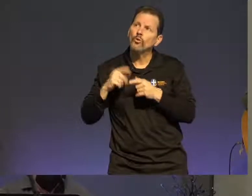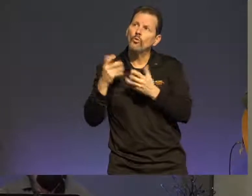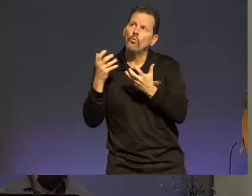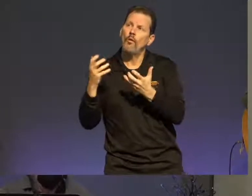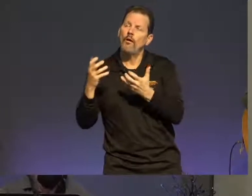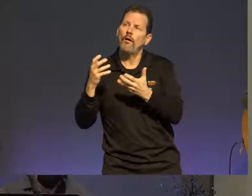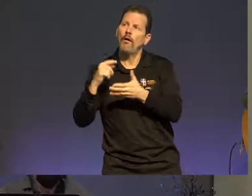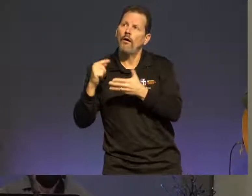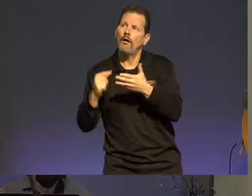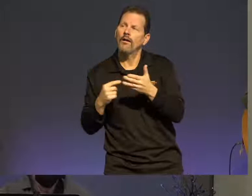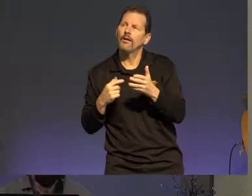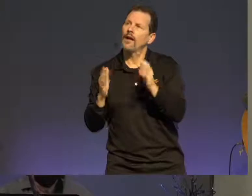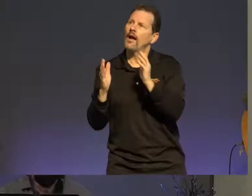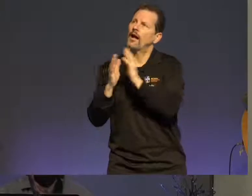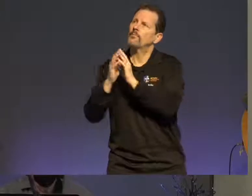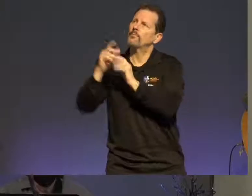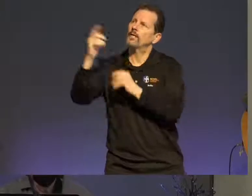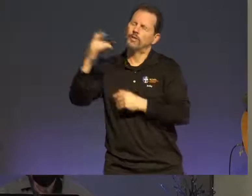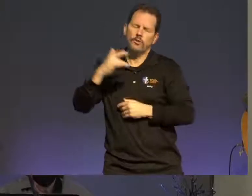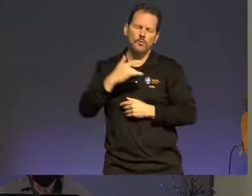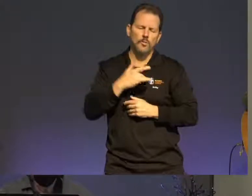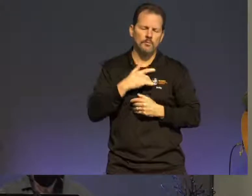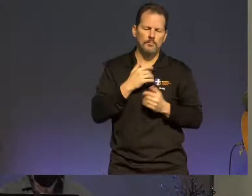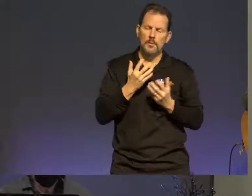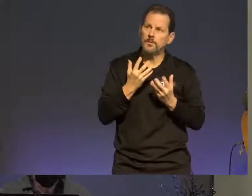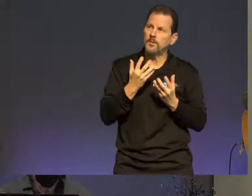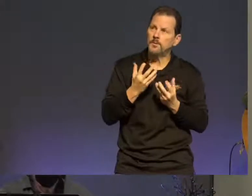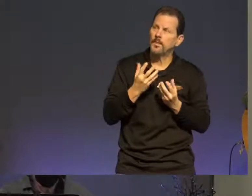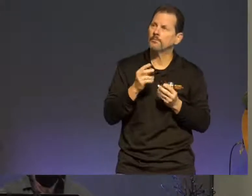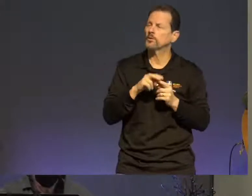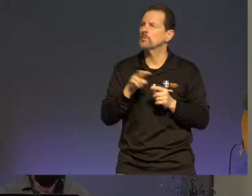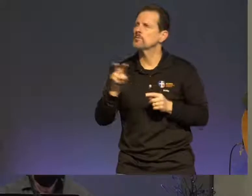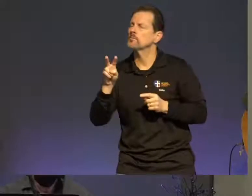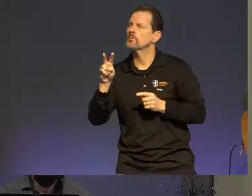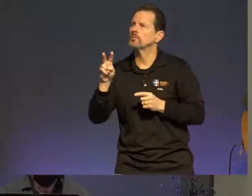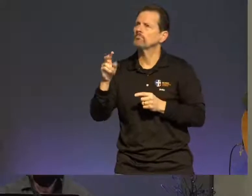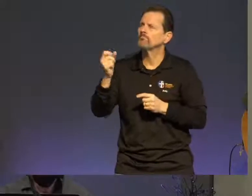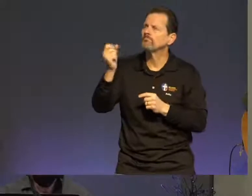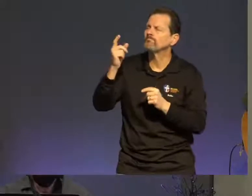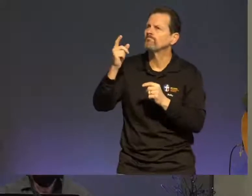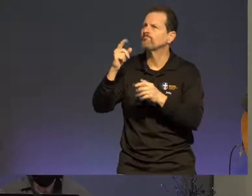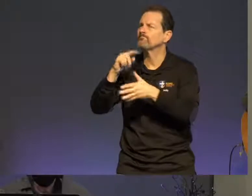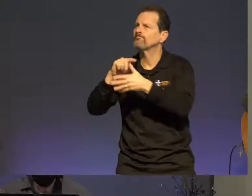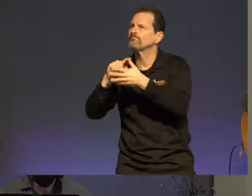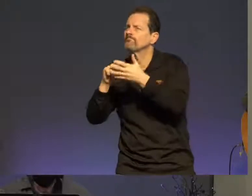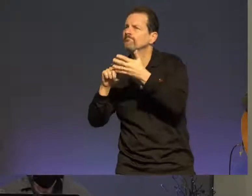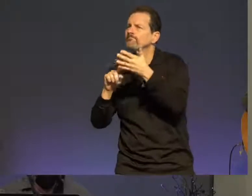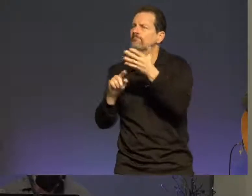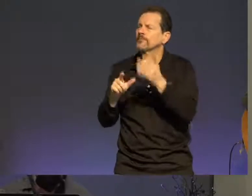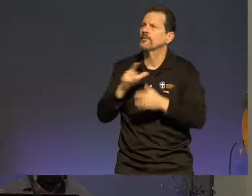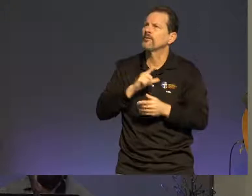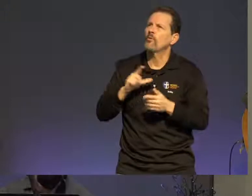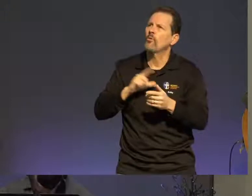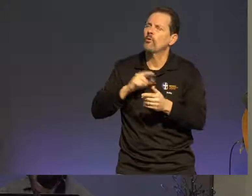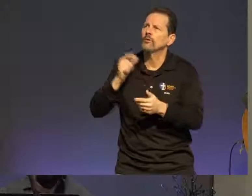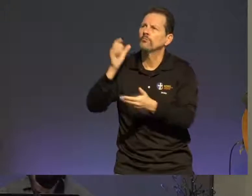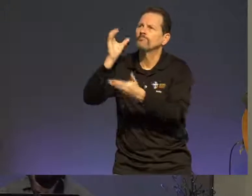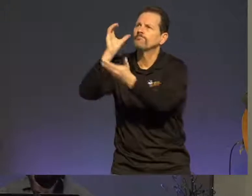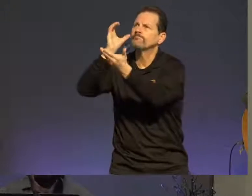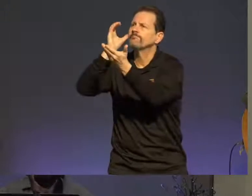you would be softening our hearts as we go into the rest of this service, that we would hear from you